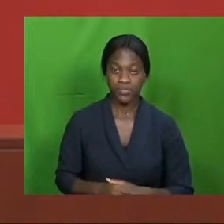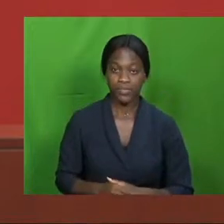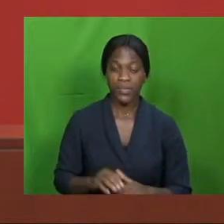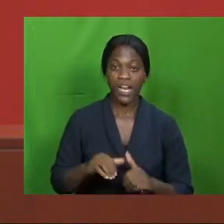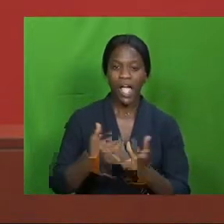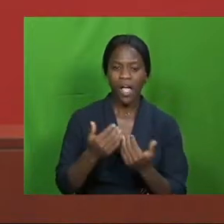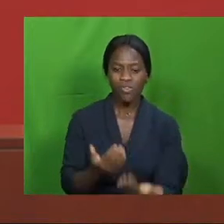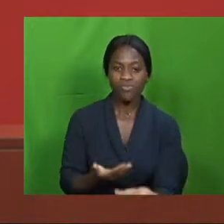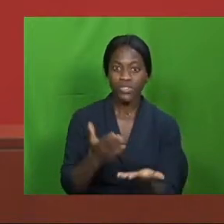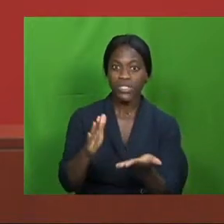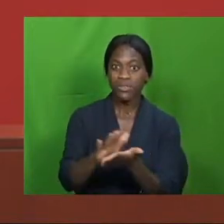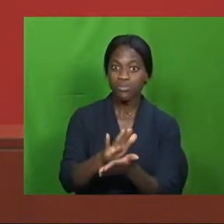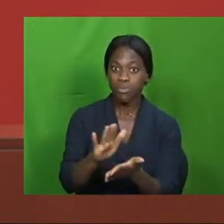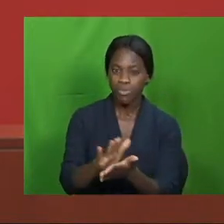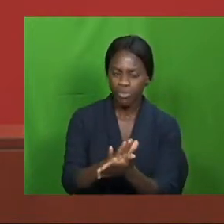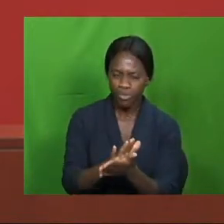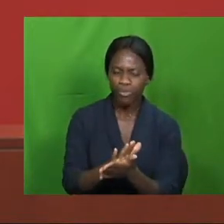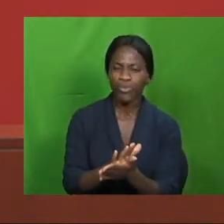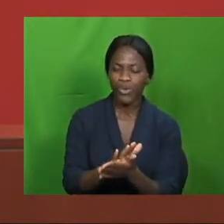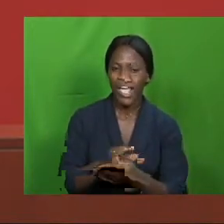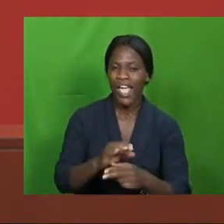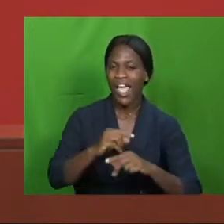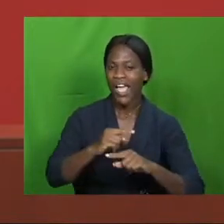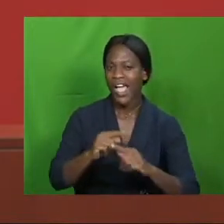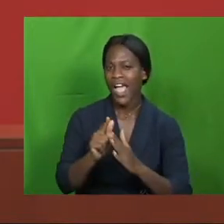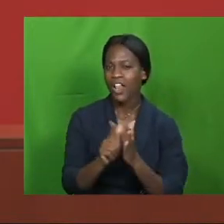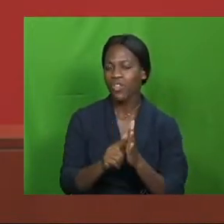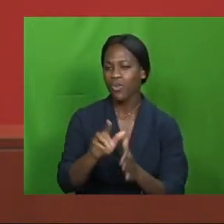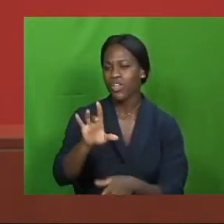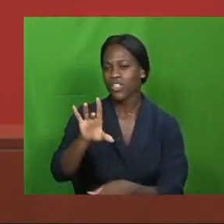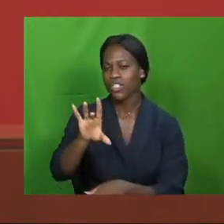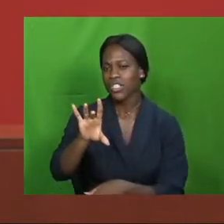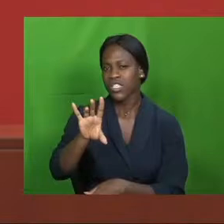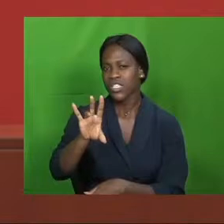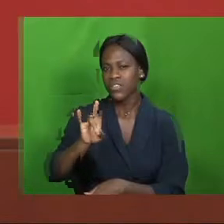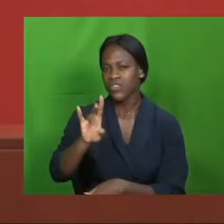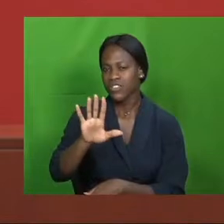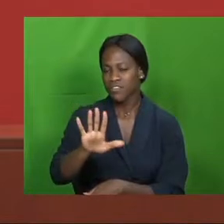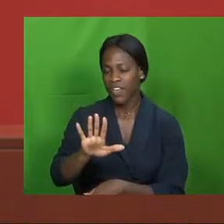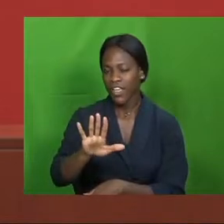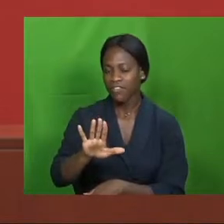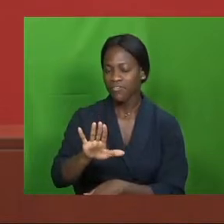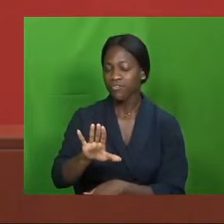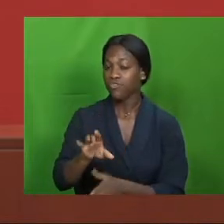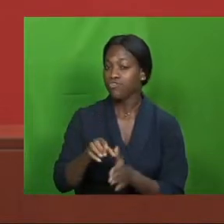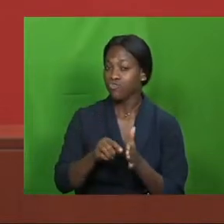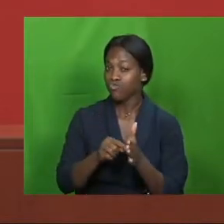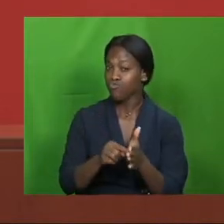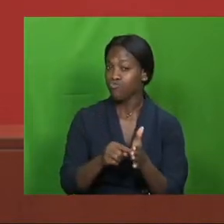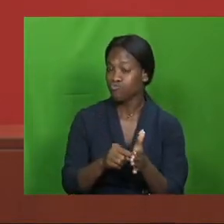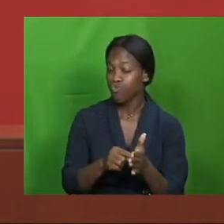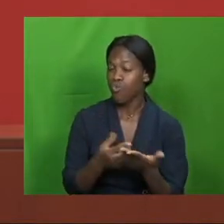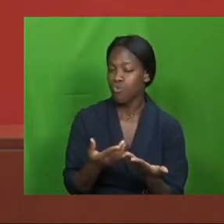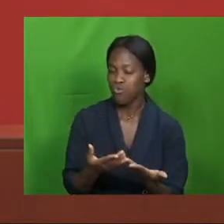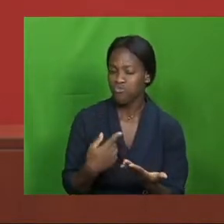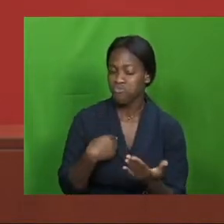presentation of papers is governed by Order 75, which provides, among others, that, and I